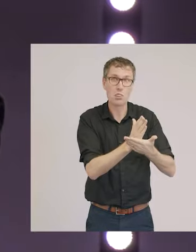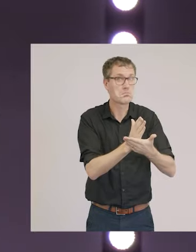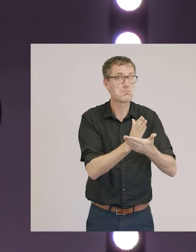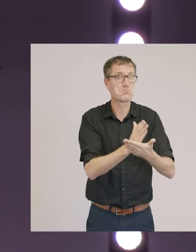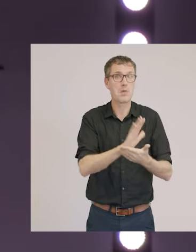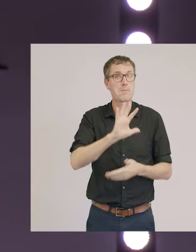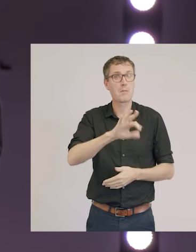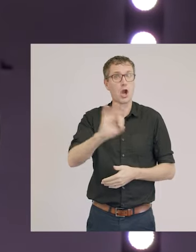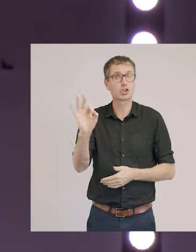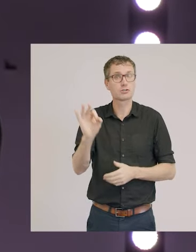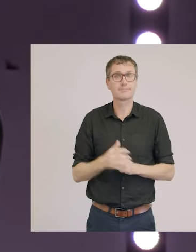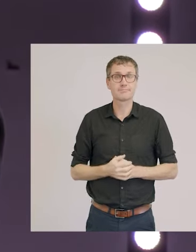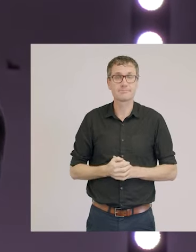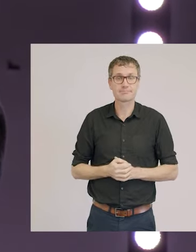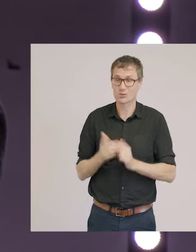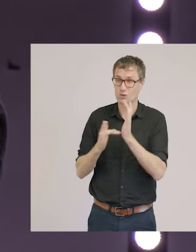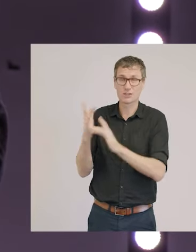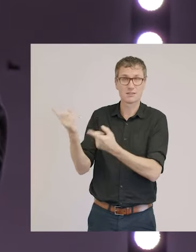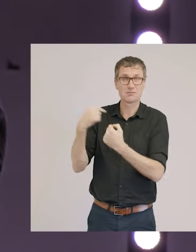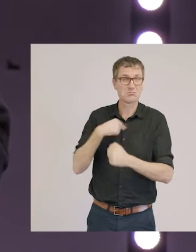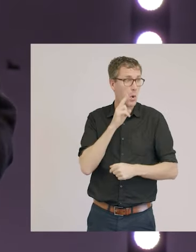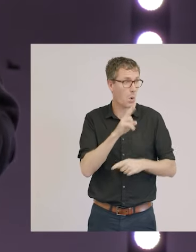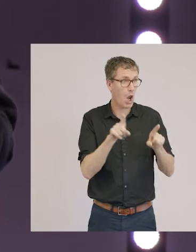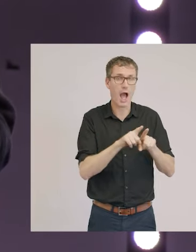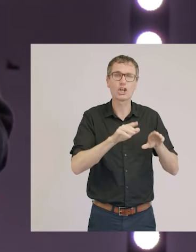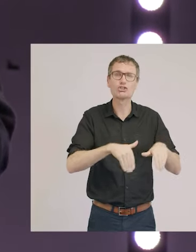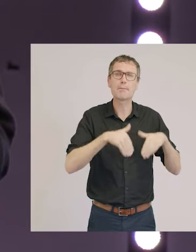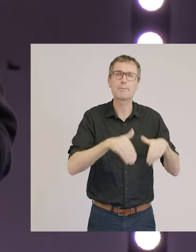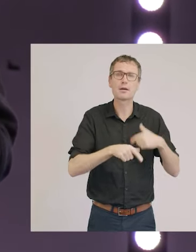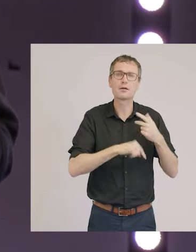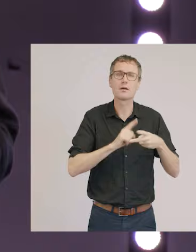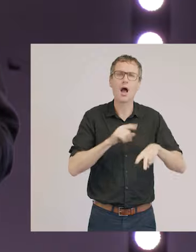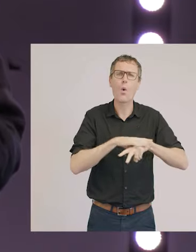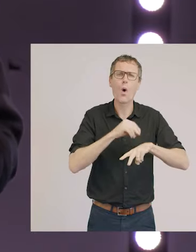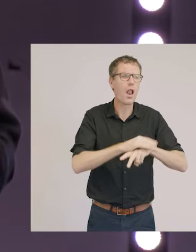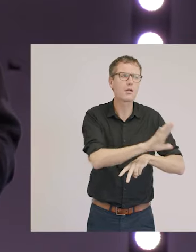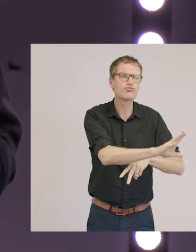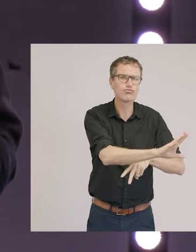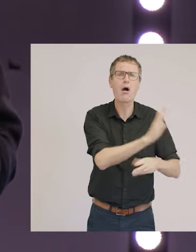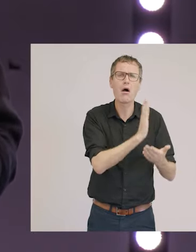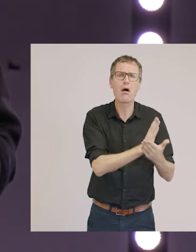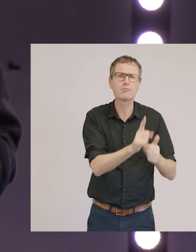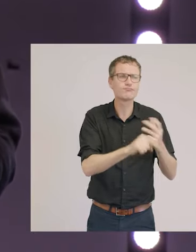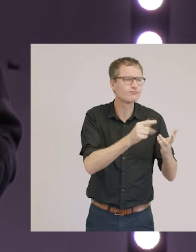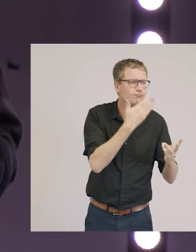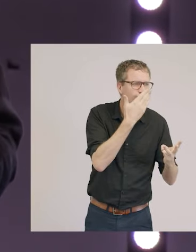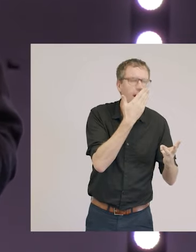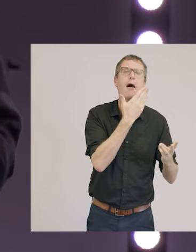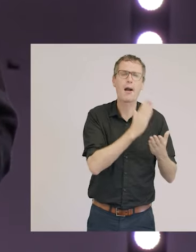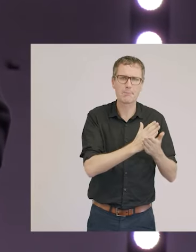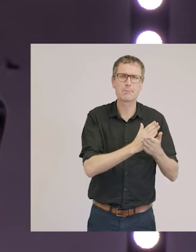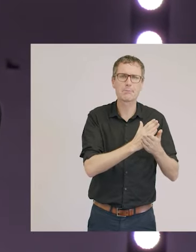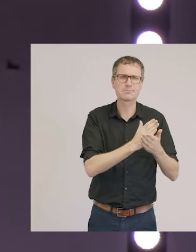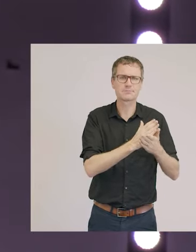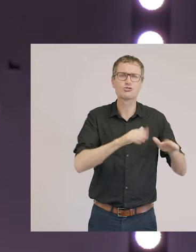what they tell you is the truth. Jesus is saying they may look like sheep. The wool might feel like